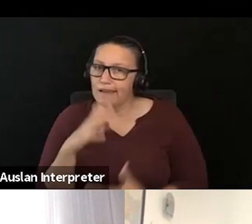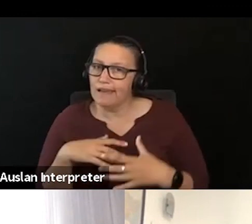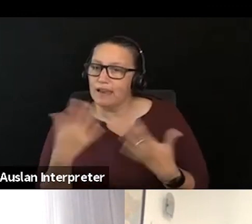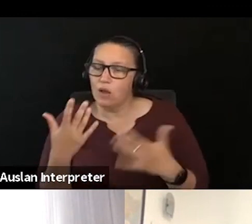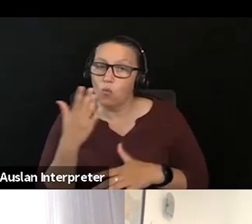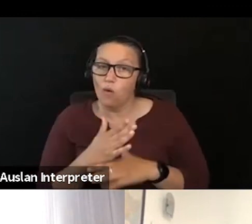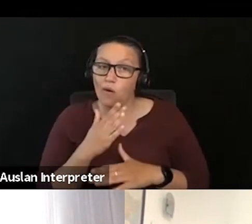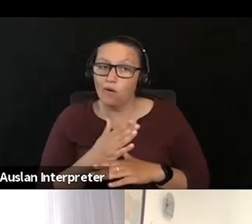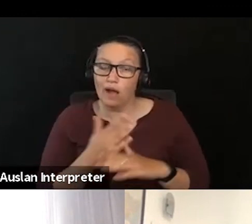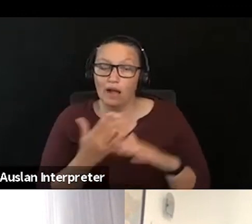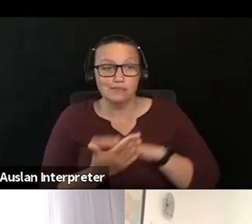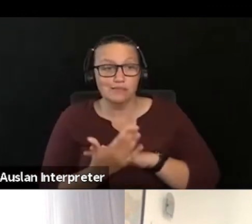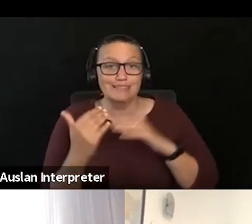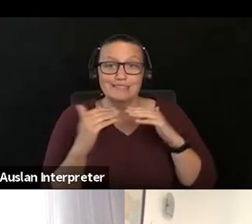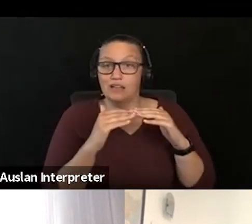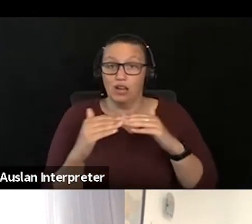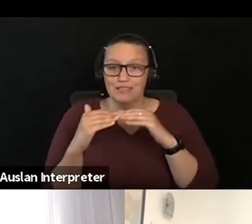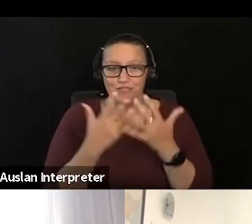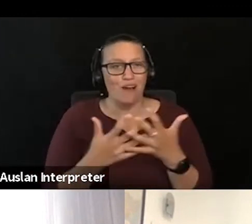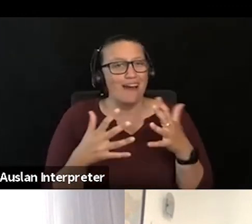is collected?